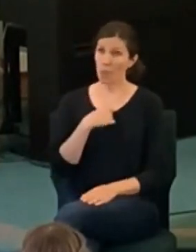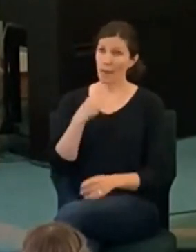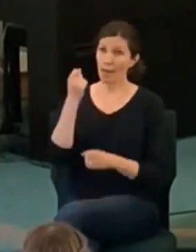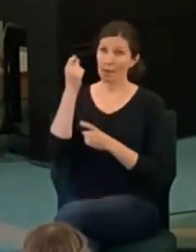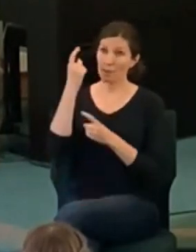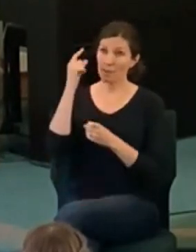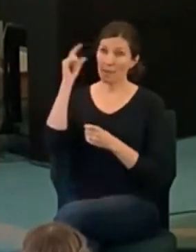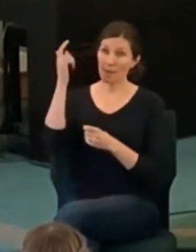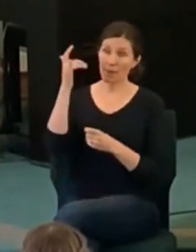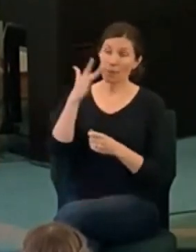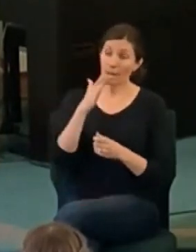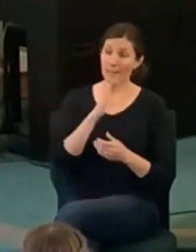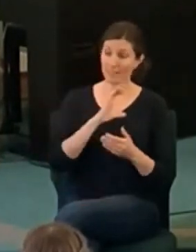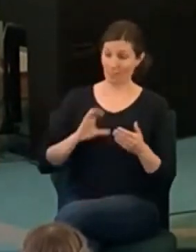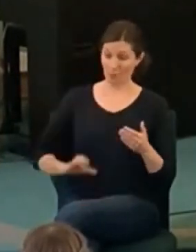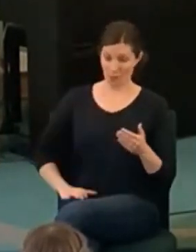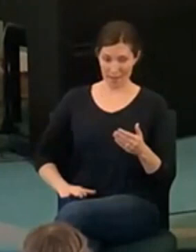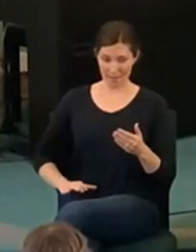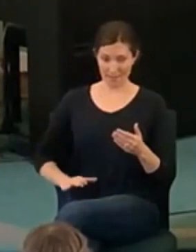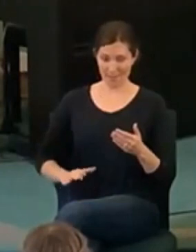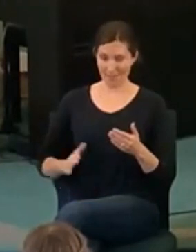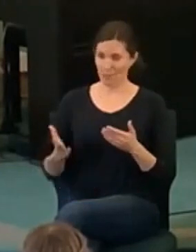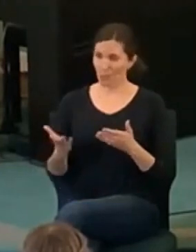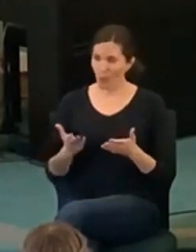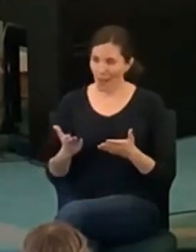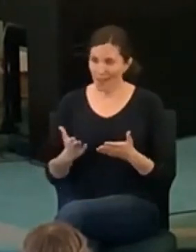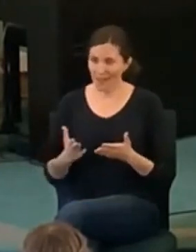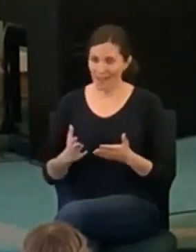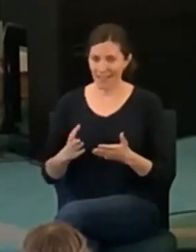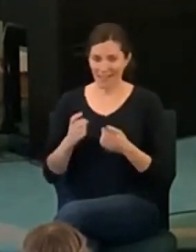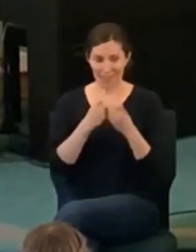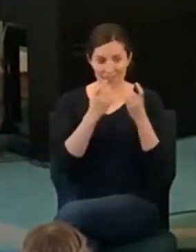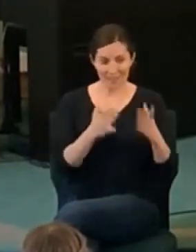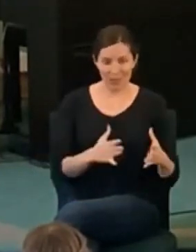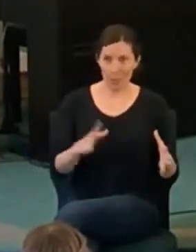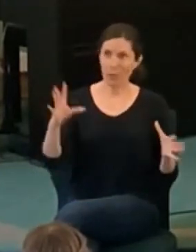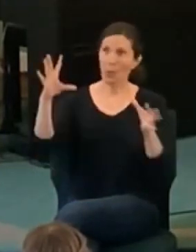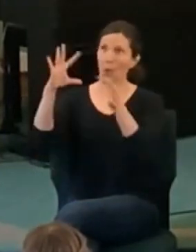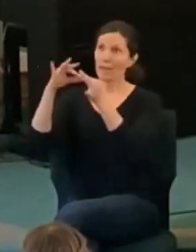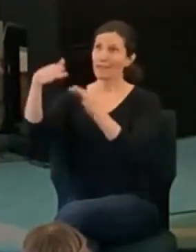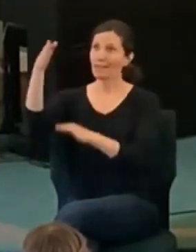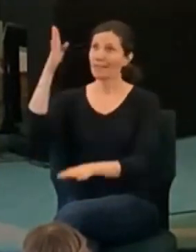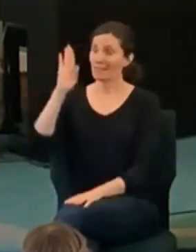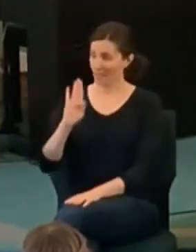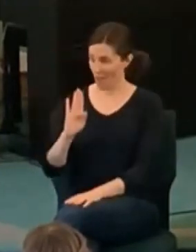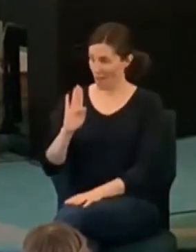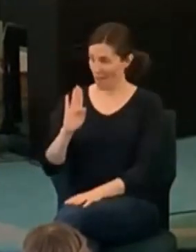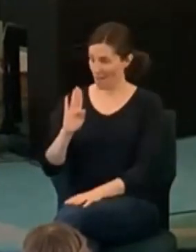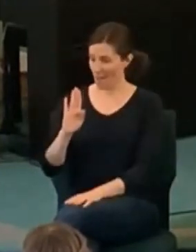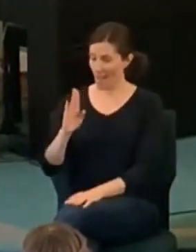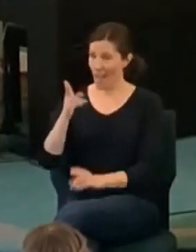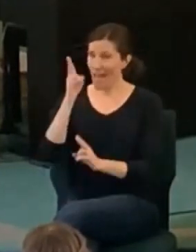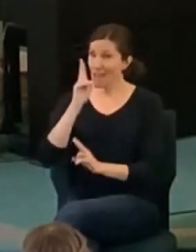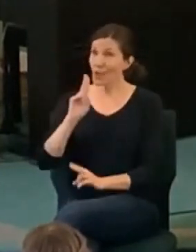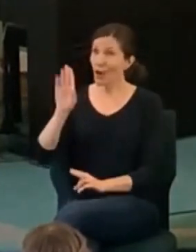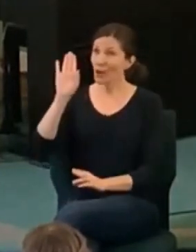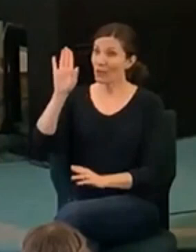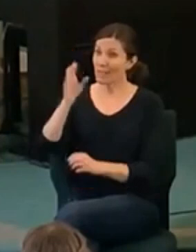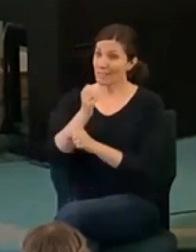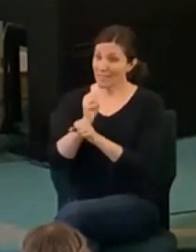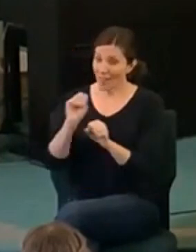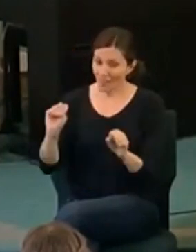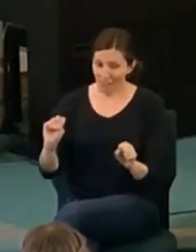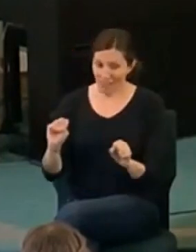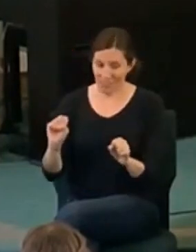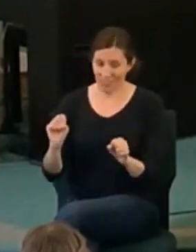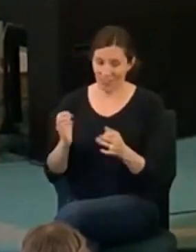be a change in lifestyle when we make mistakes. John Calvin comments on these last couple of words here.